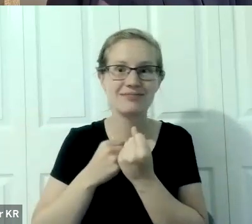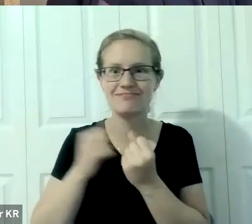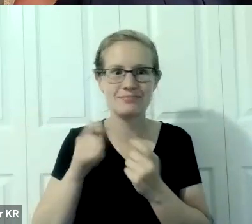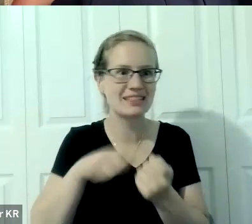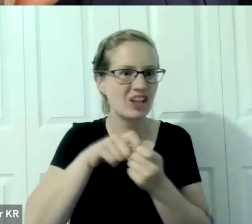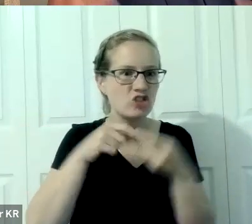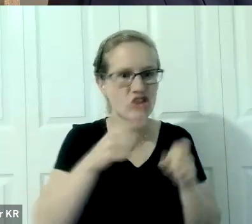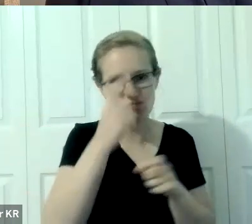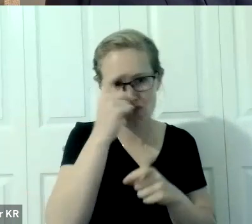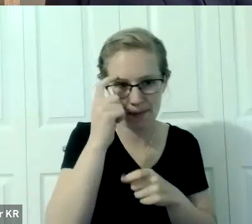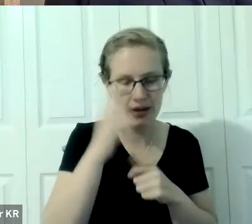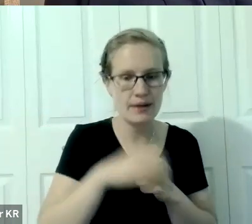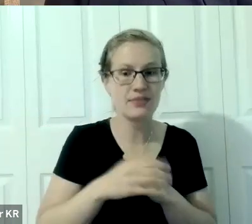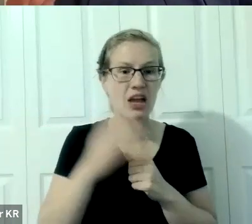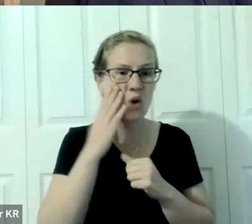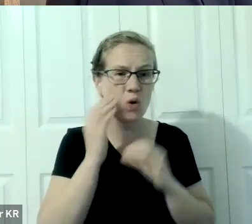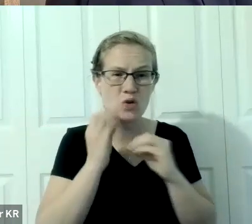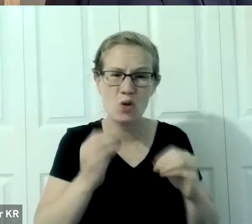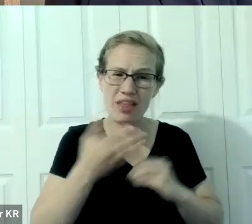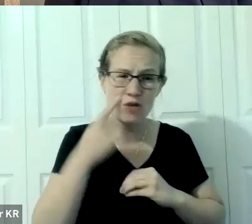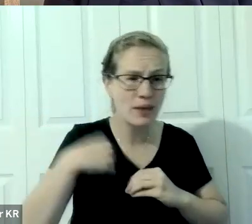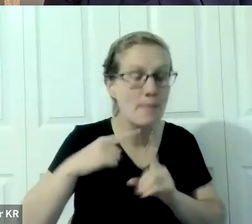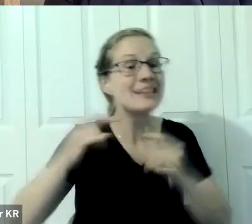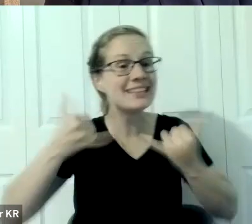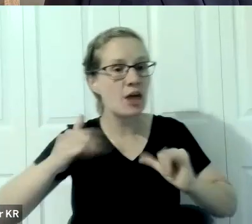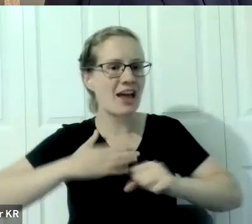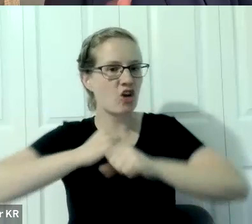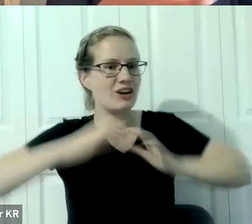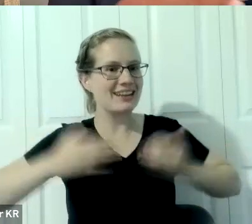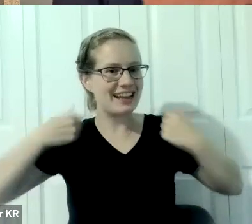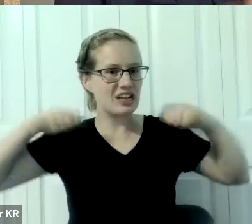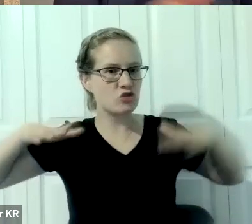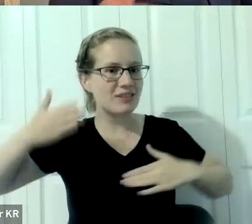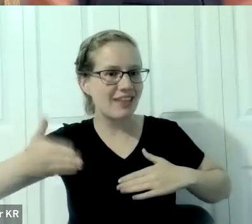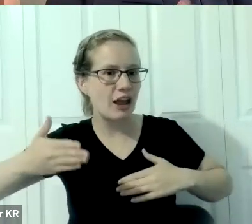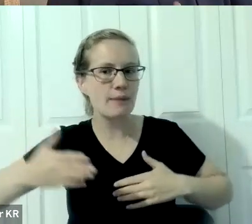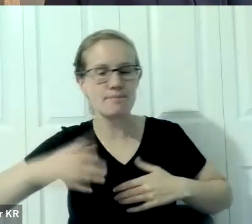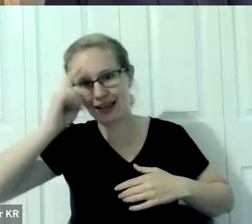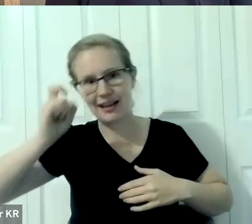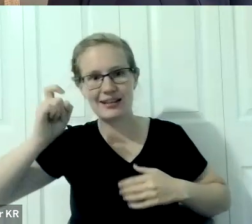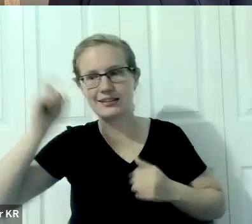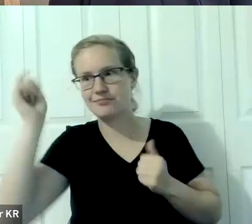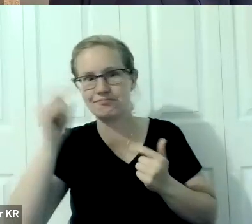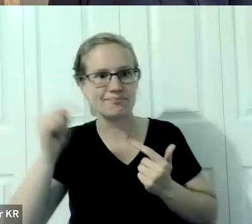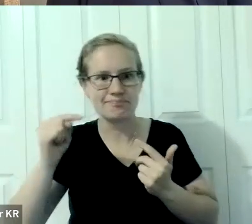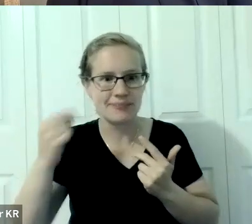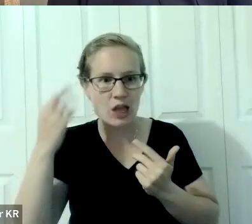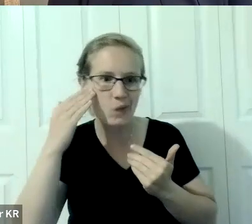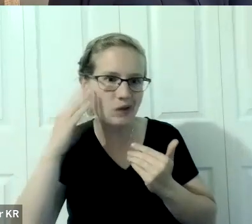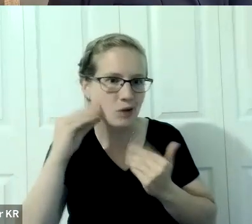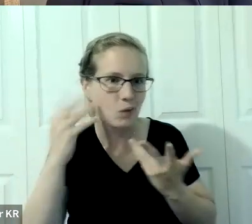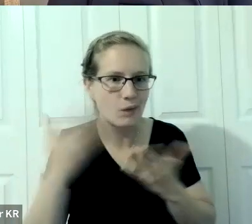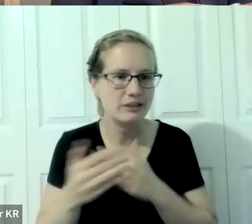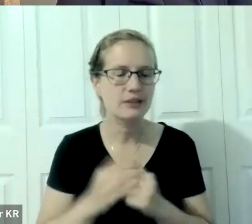Right. Like, I know that no one was there for me, but I knew my guardian angel was because, you know, X, Y, Z. And so, you know, I